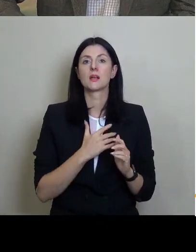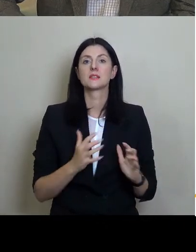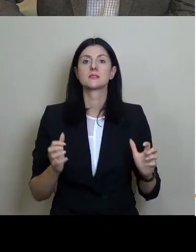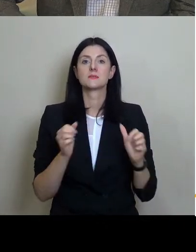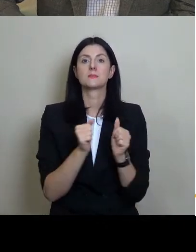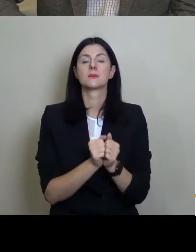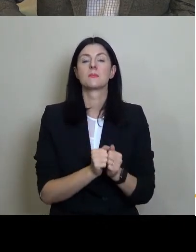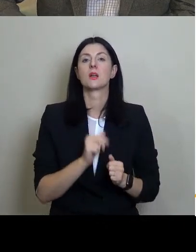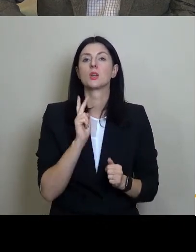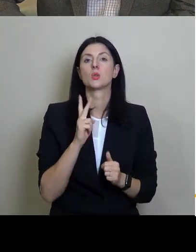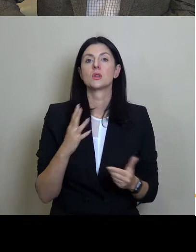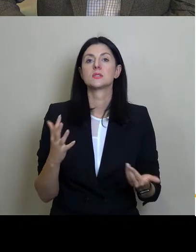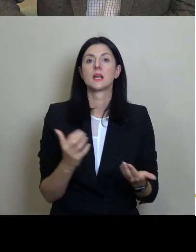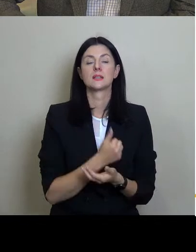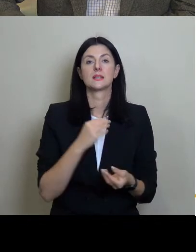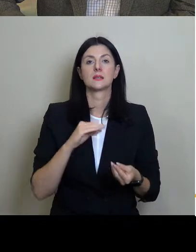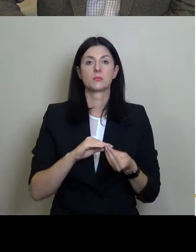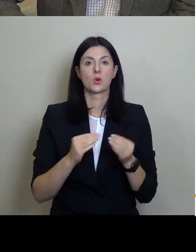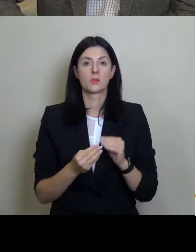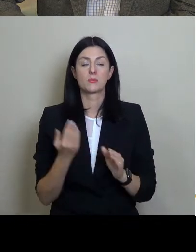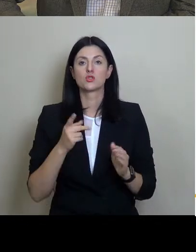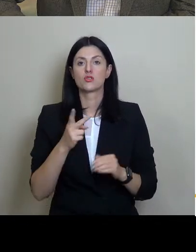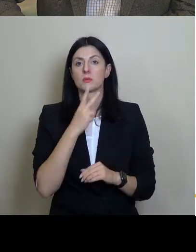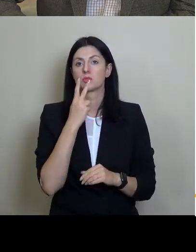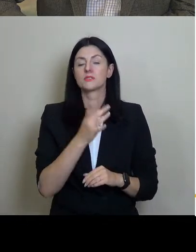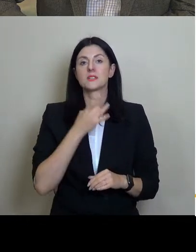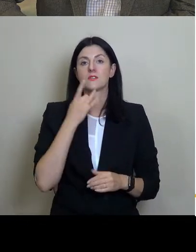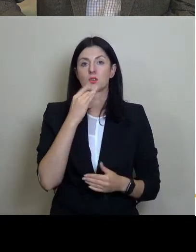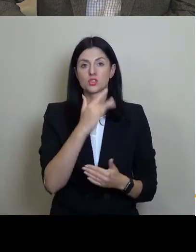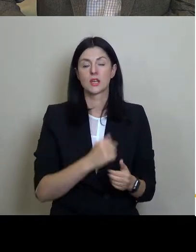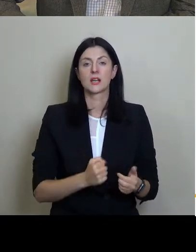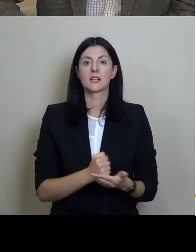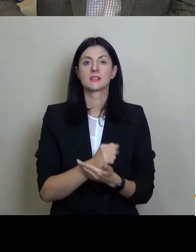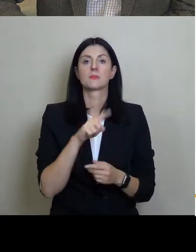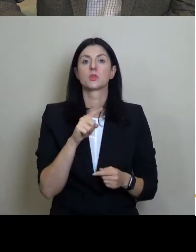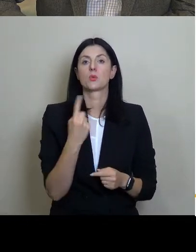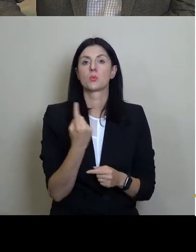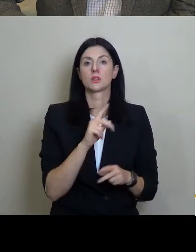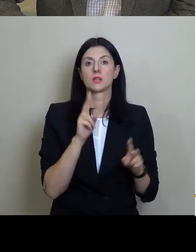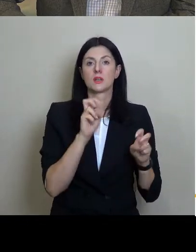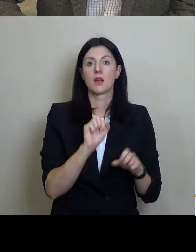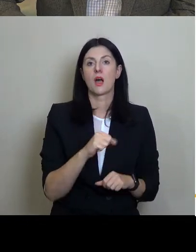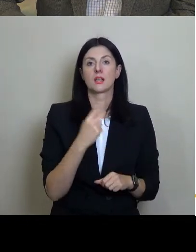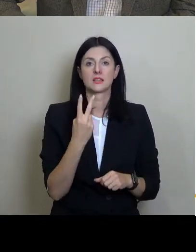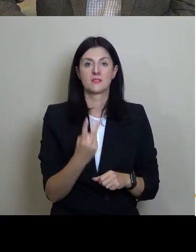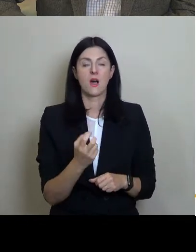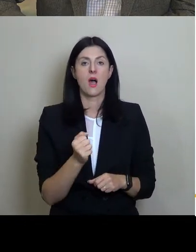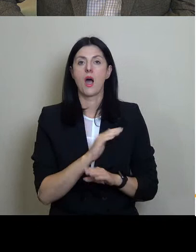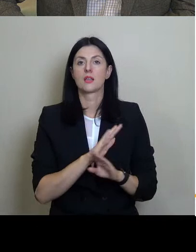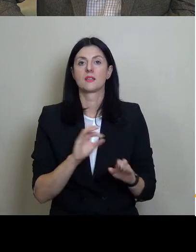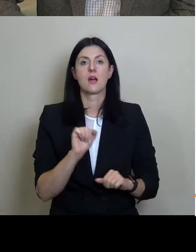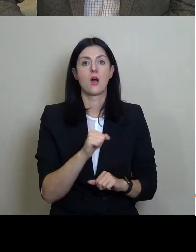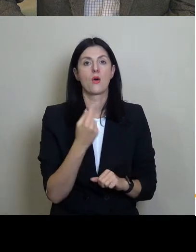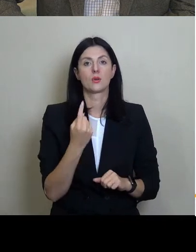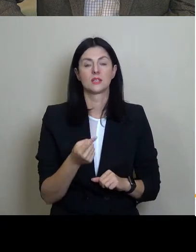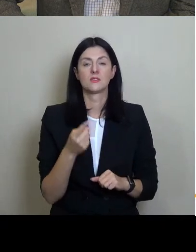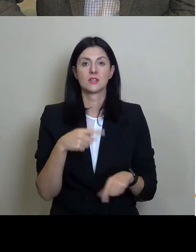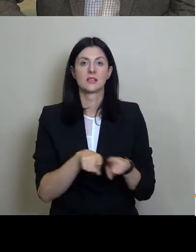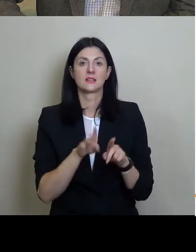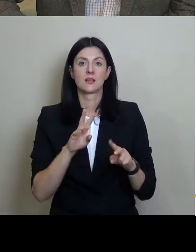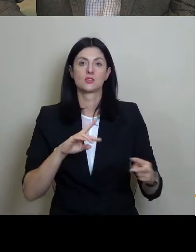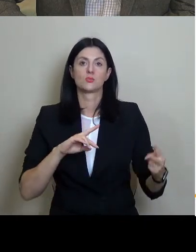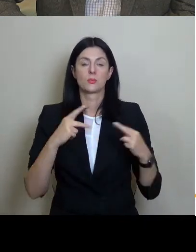my students and I'm trying to make them identify the mistake. If you look at